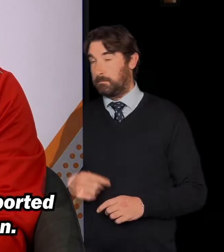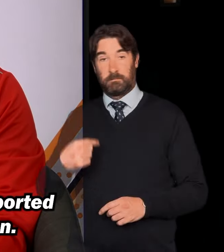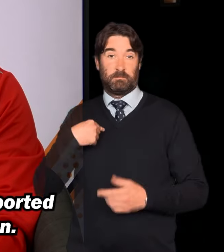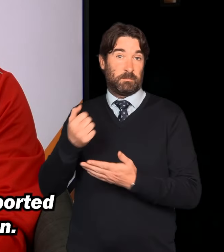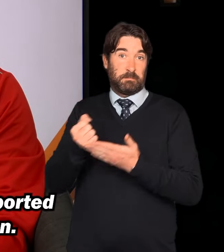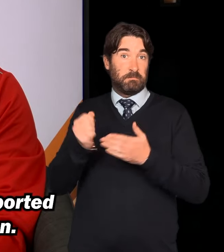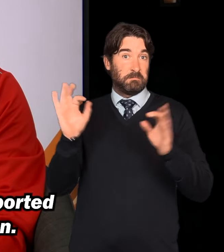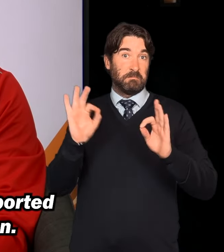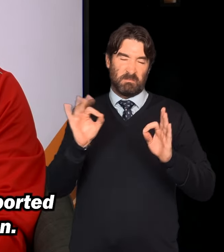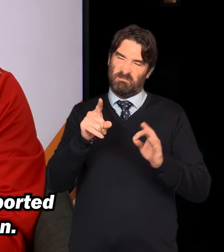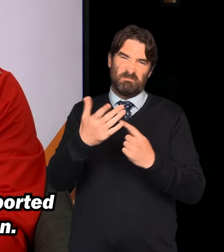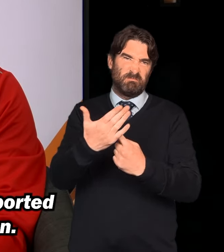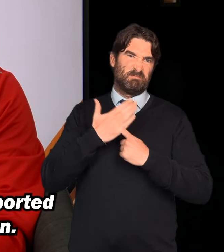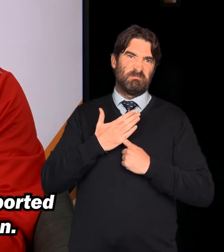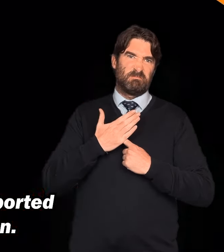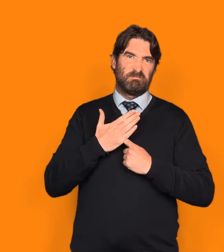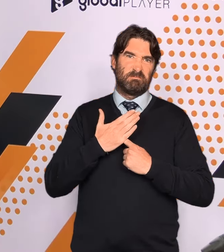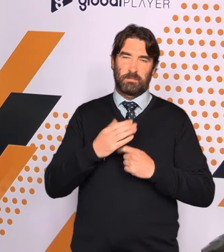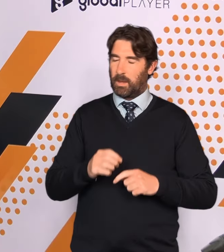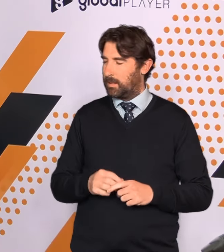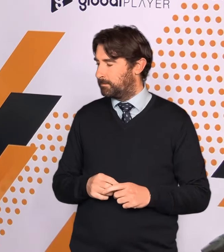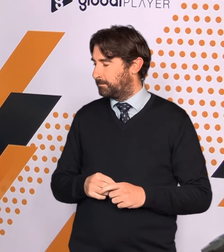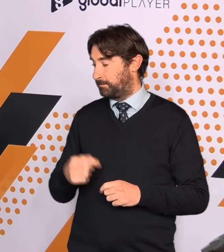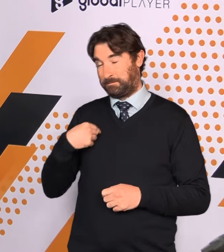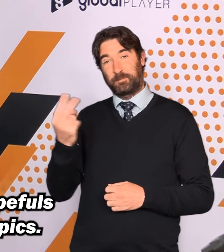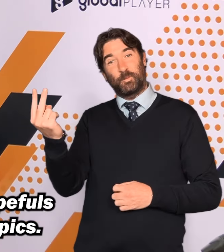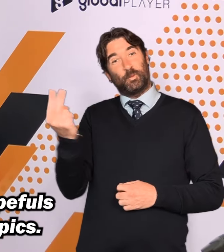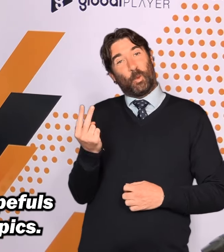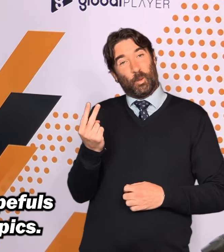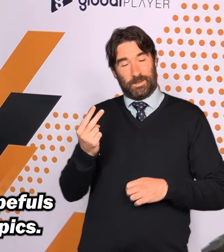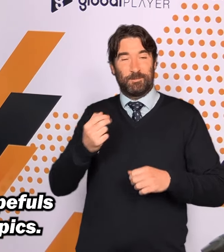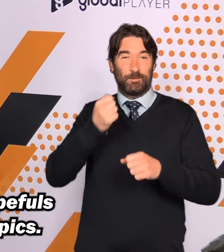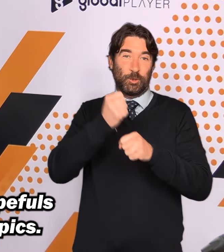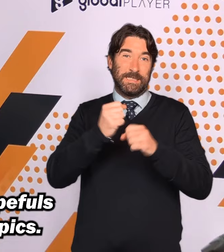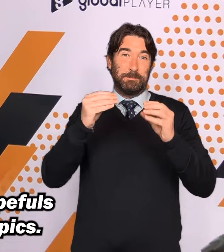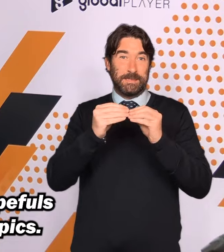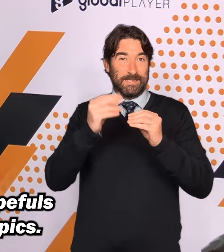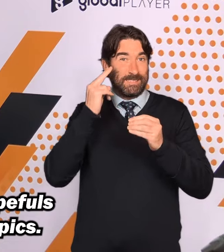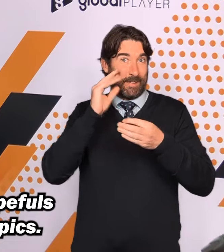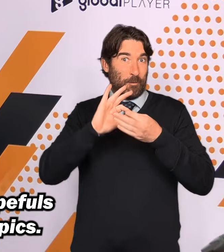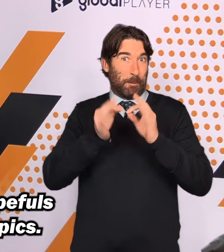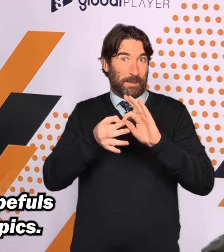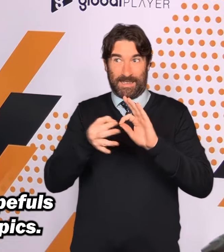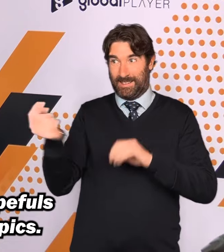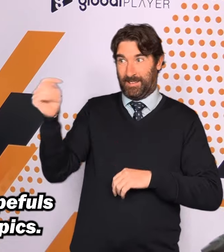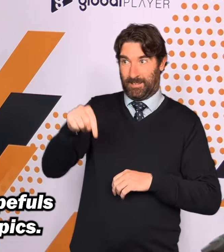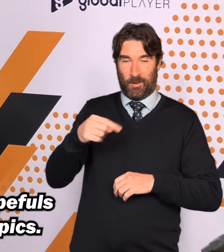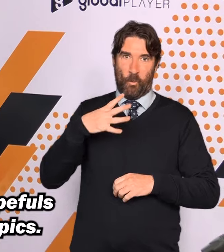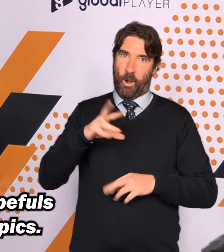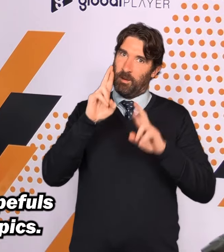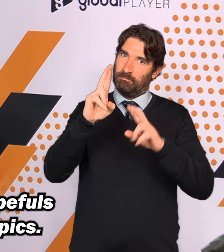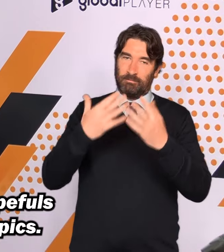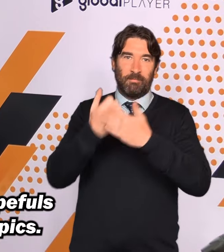the fact that we're not supported anyway is discrimination. So I've got with me two of Team GB's medal hopefuls for